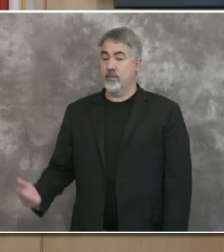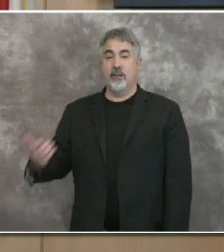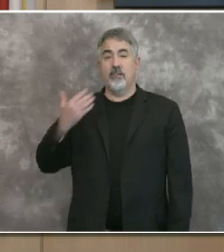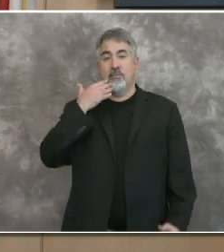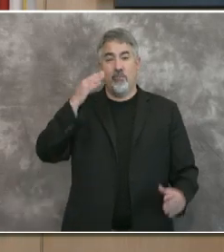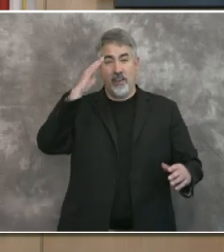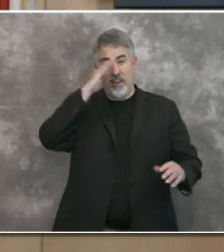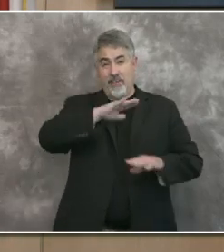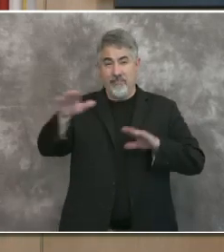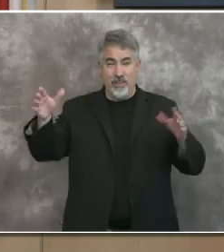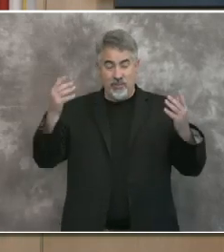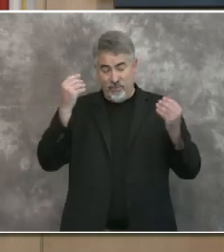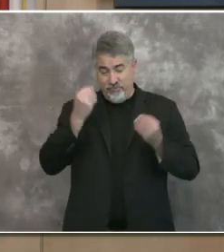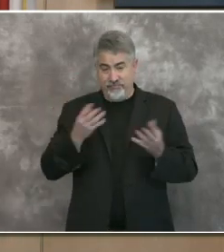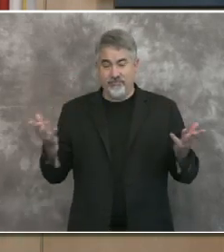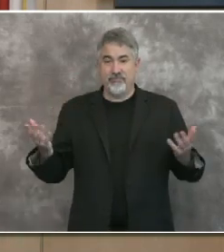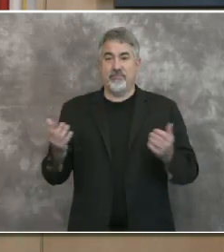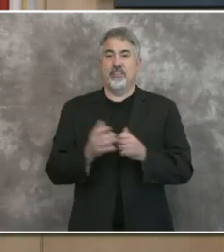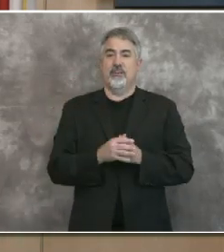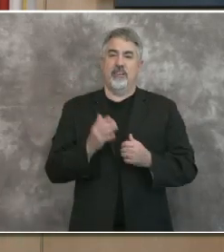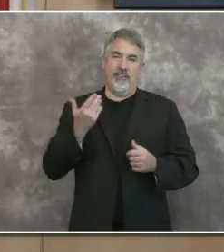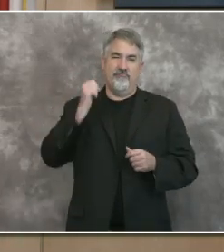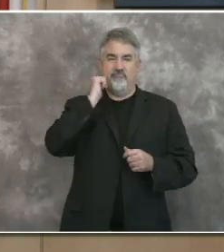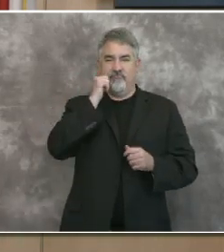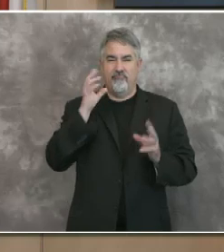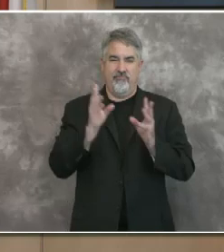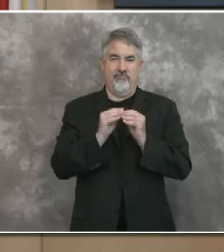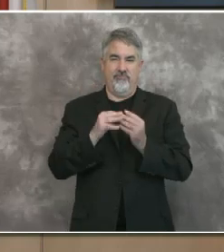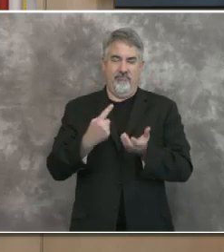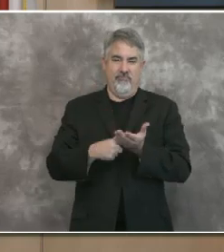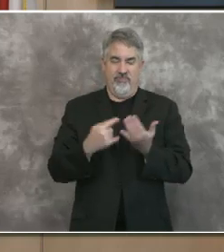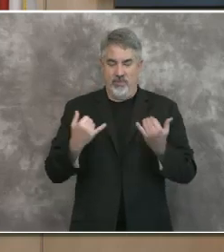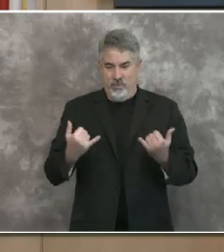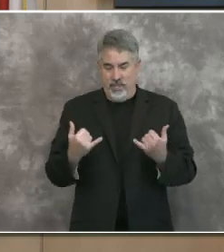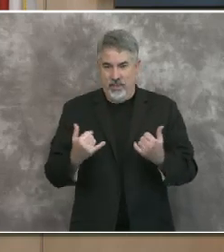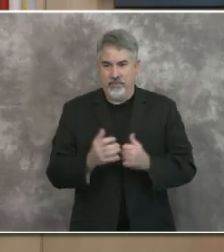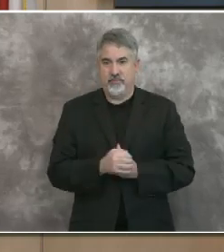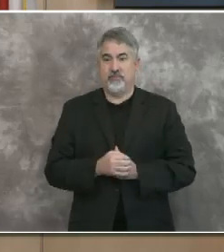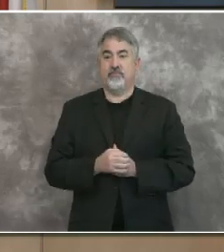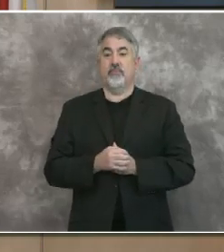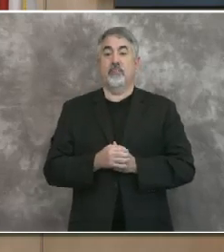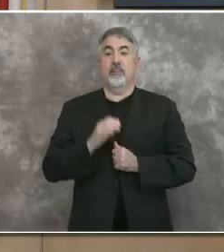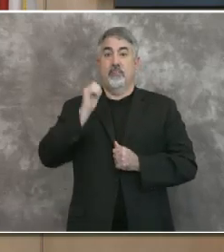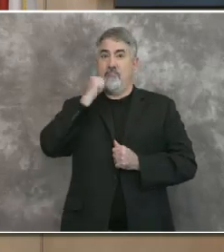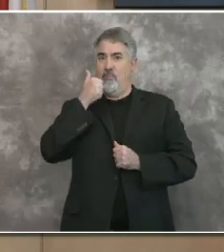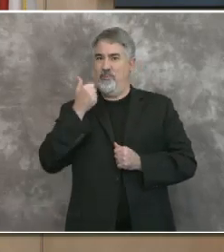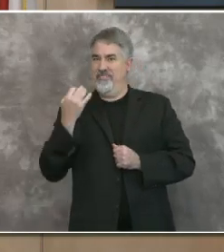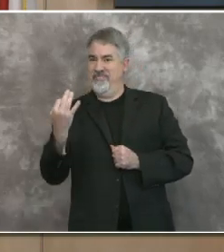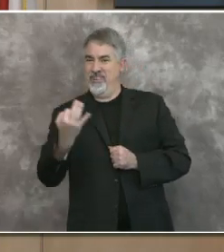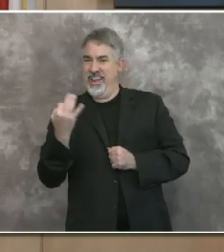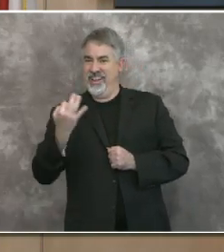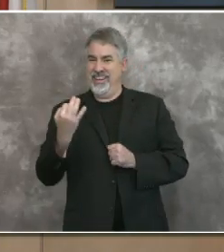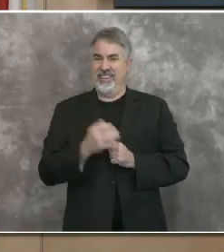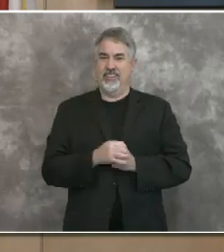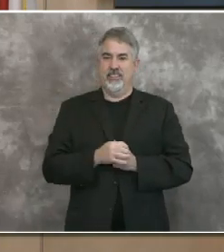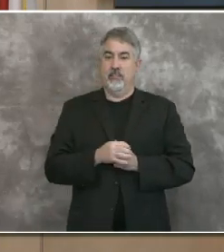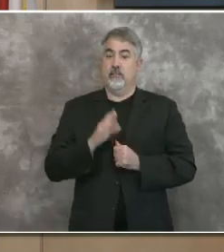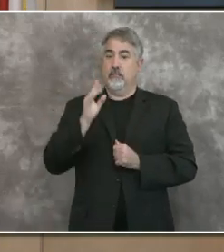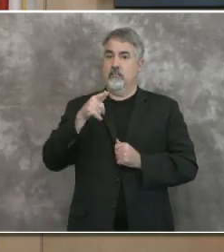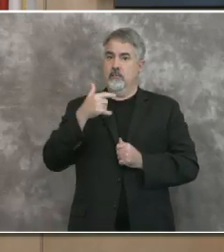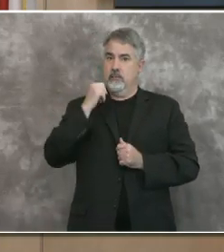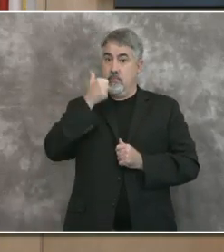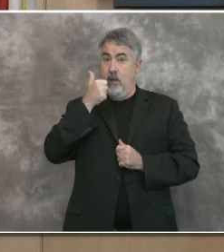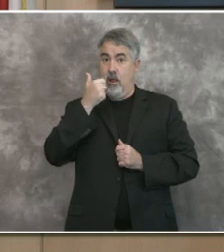Good afternoon and welcome to our daily media briefing. Tomorrow is Friday and we'll be taking some big steps in our effort